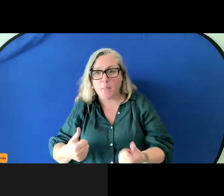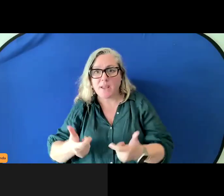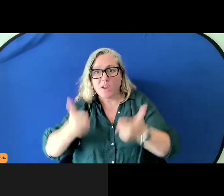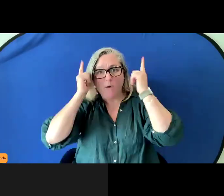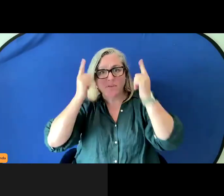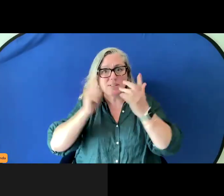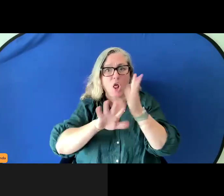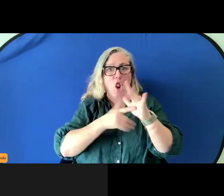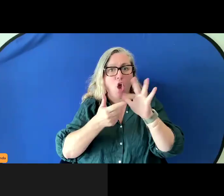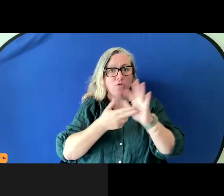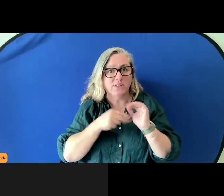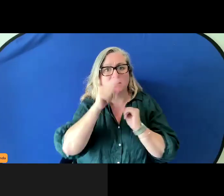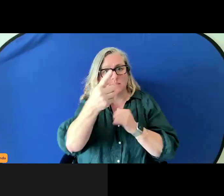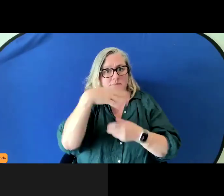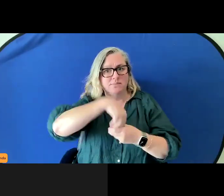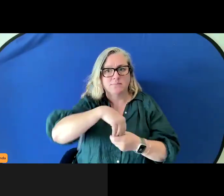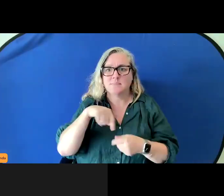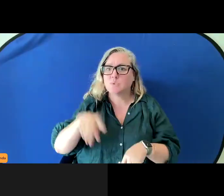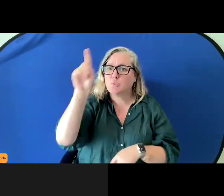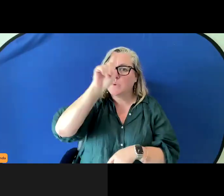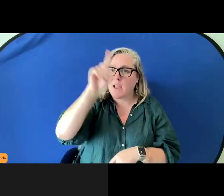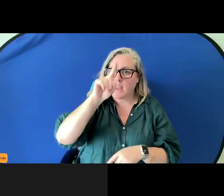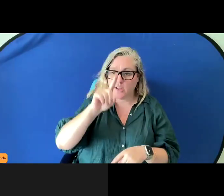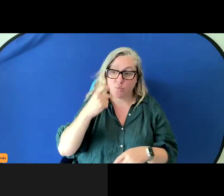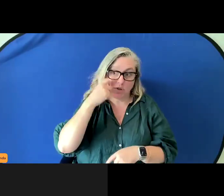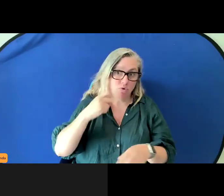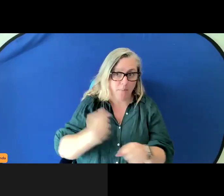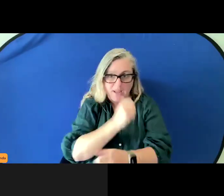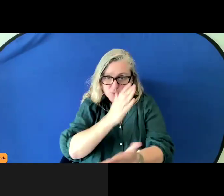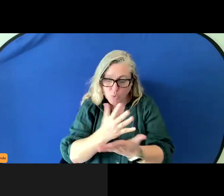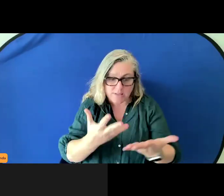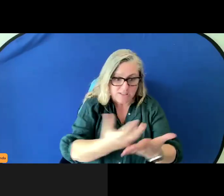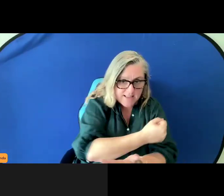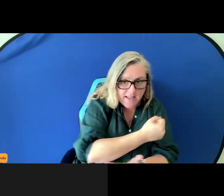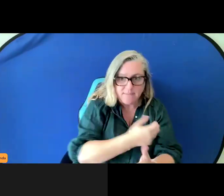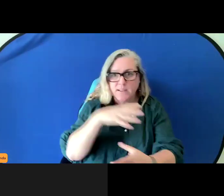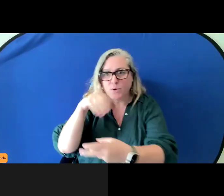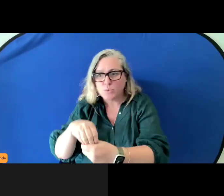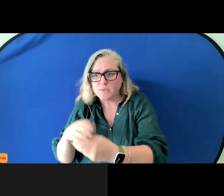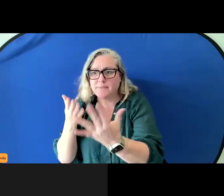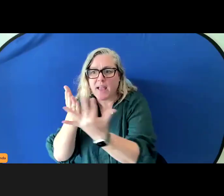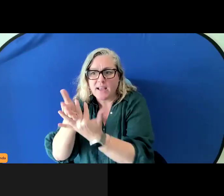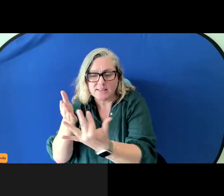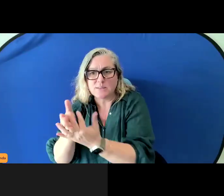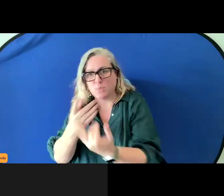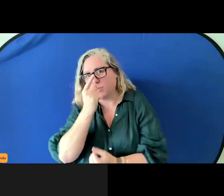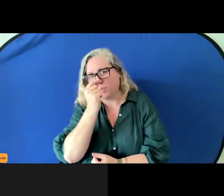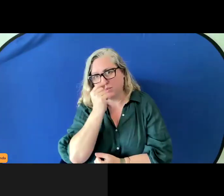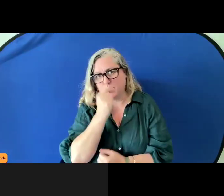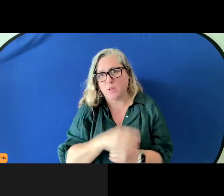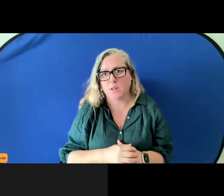Lauren. Thank you, Lauren, for being here. We try to make our events as safe, inclusive, and accessible as possible. So if you